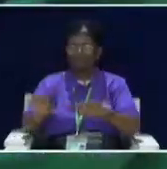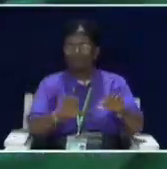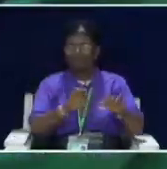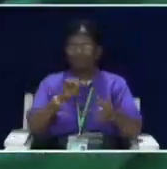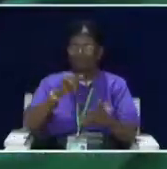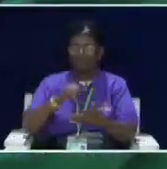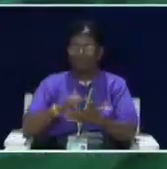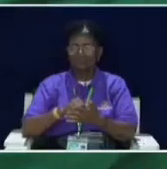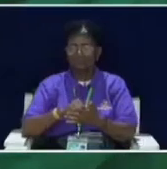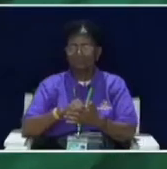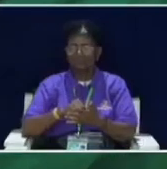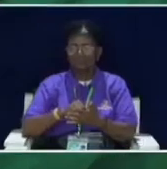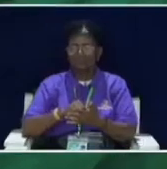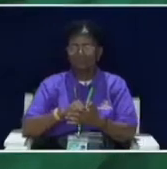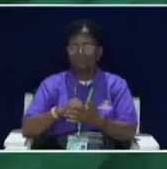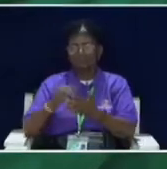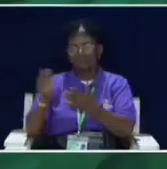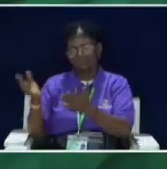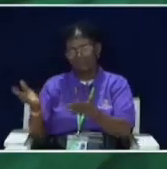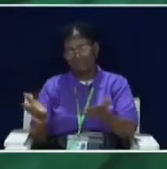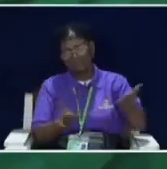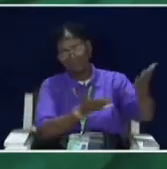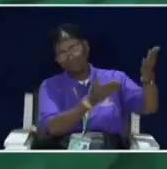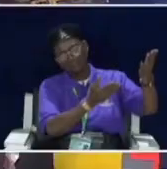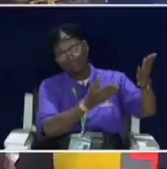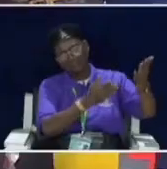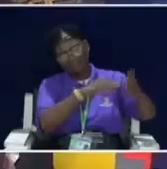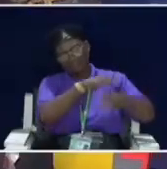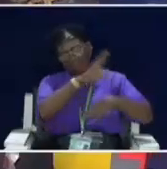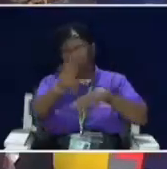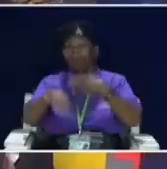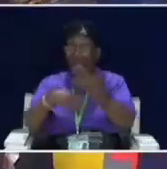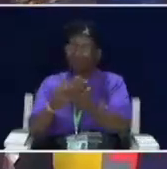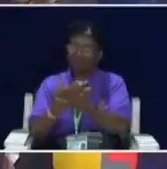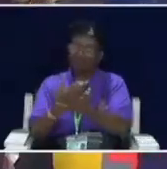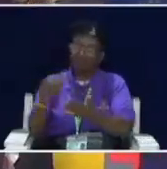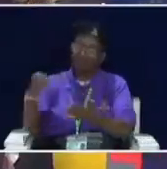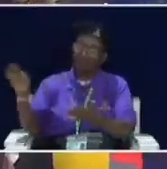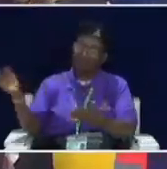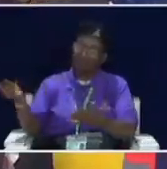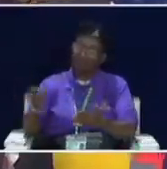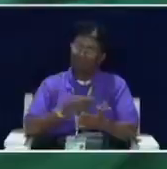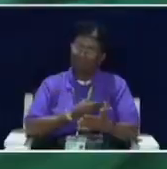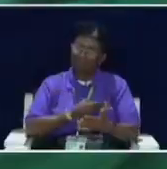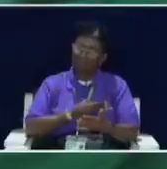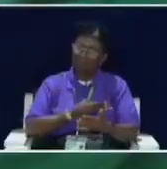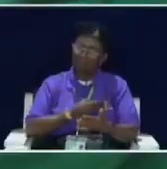se. Carry all of us. Egbe gbogbo wa.